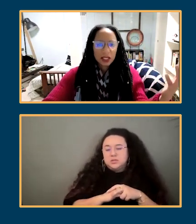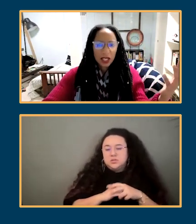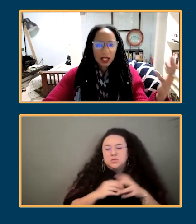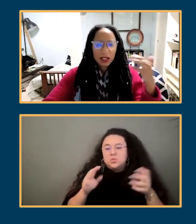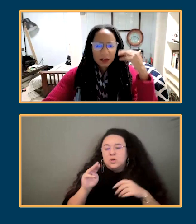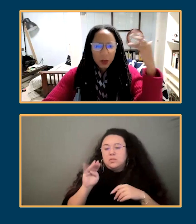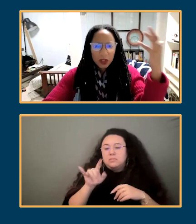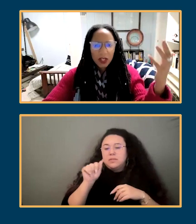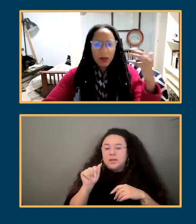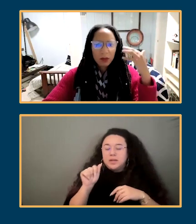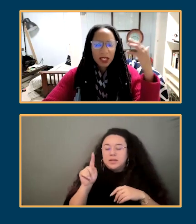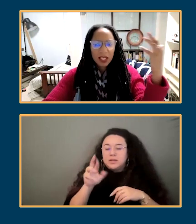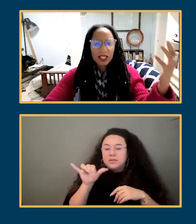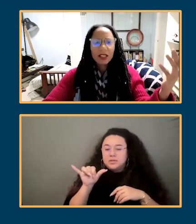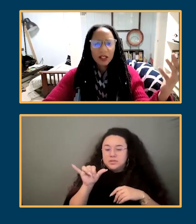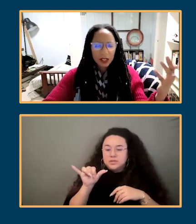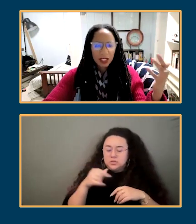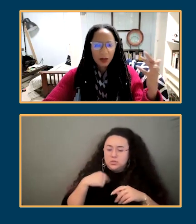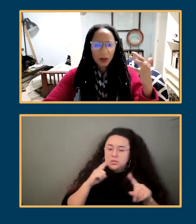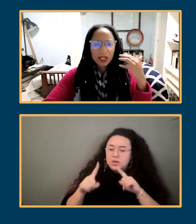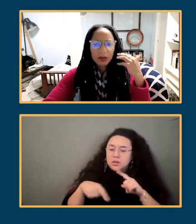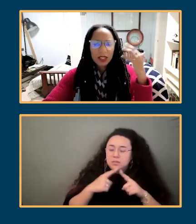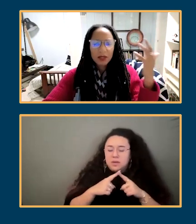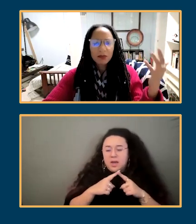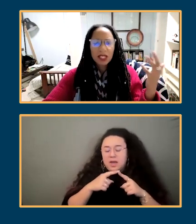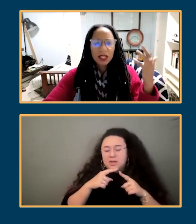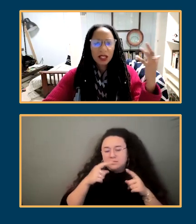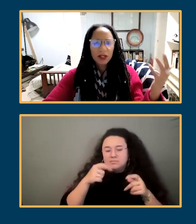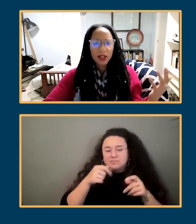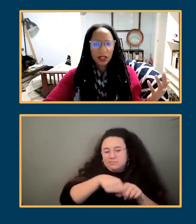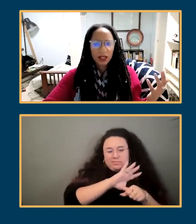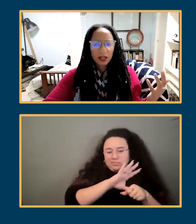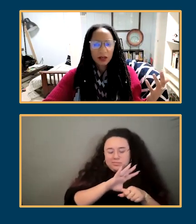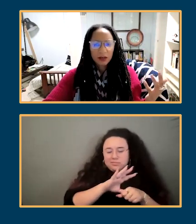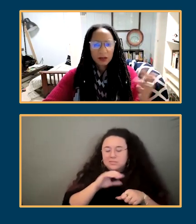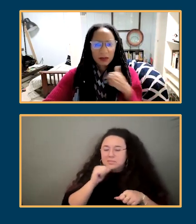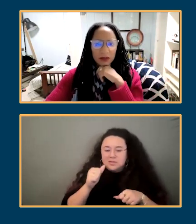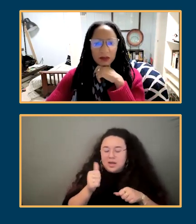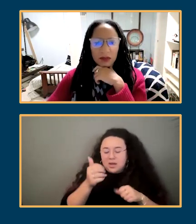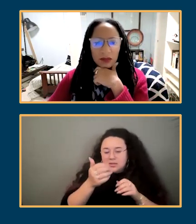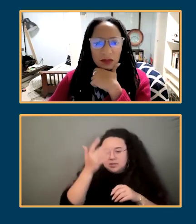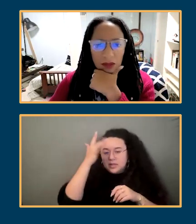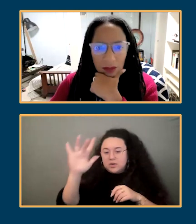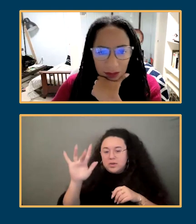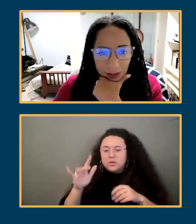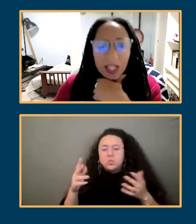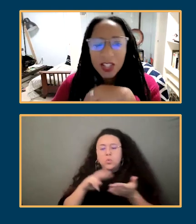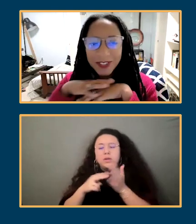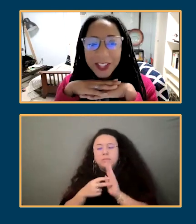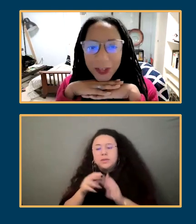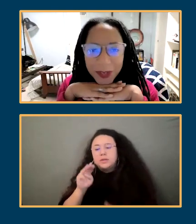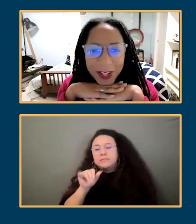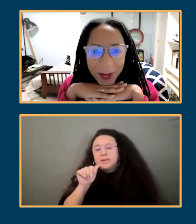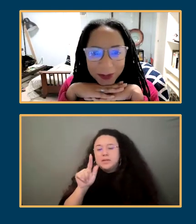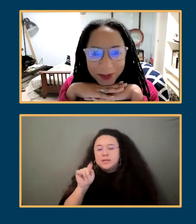media literacy? Because if we're talking about media illiteracy, what does it mean to be media literate? This question just for me right